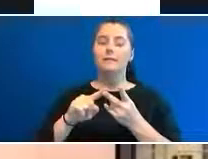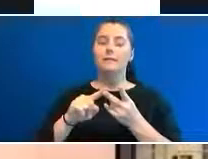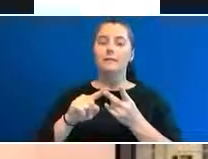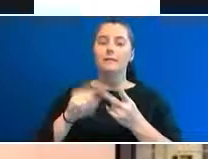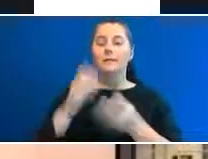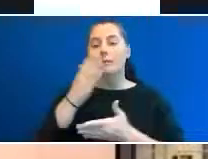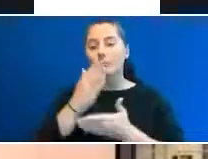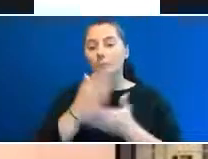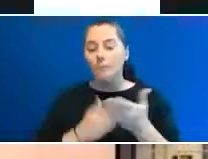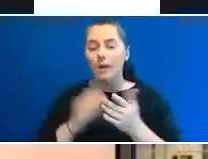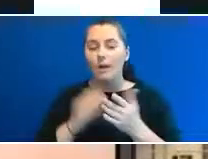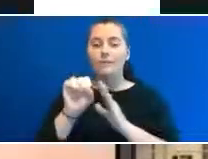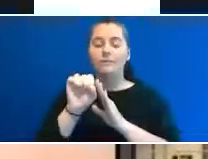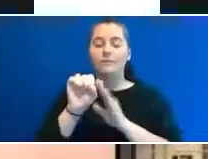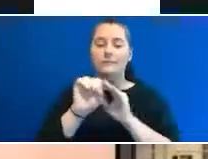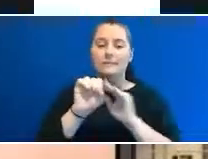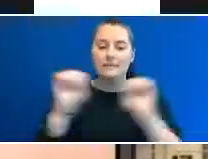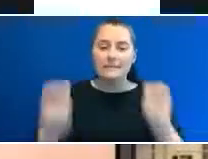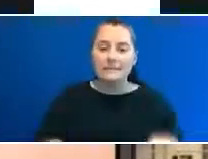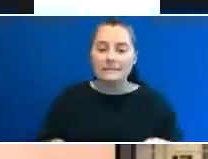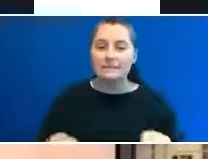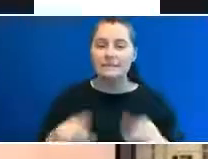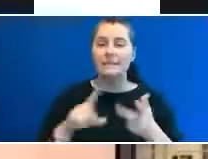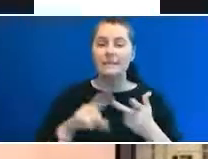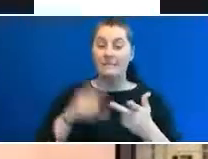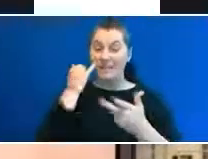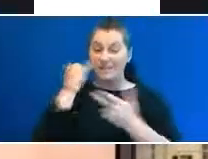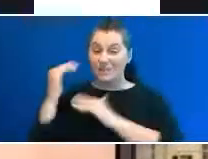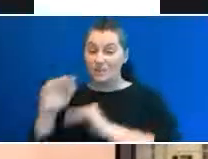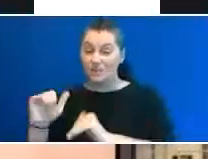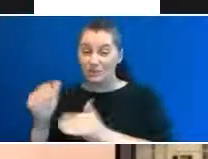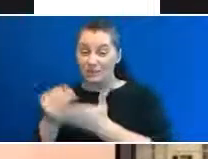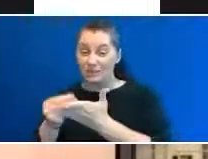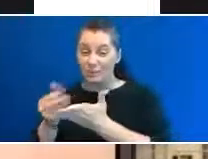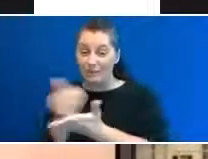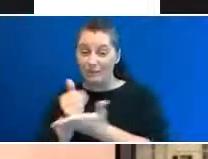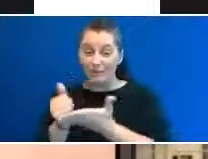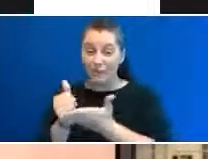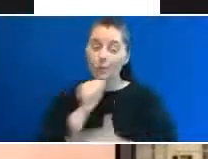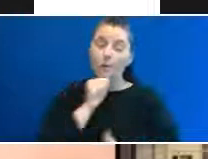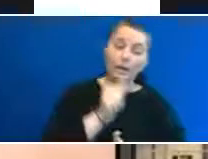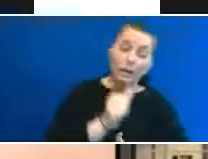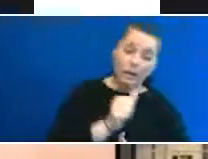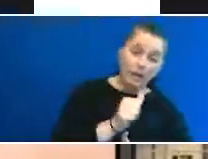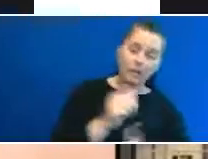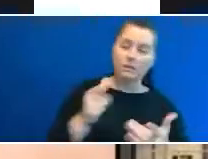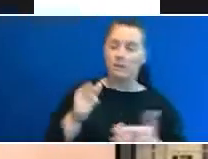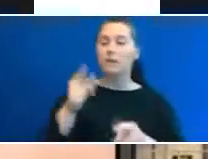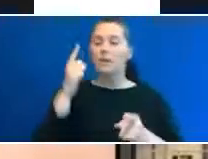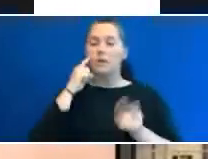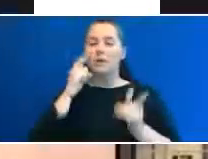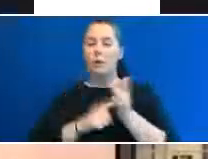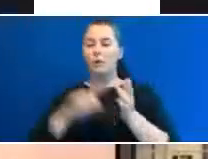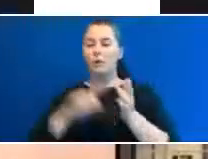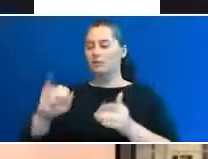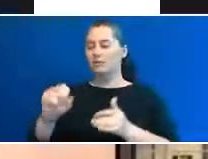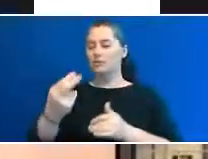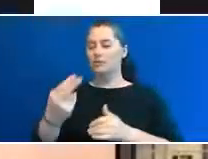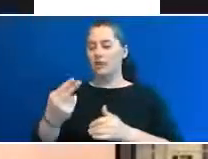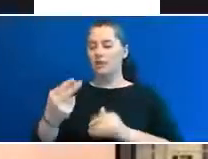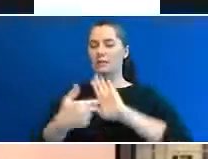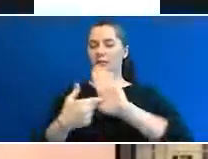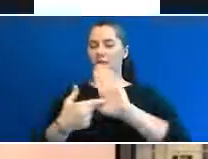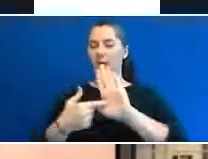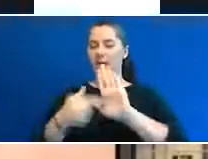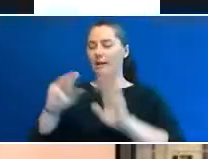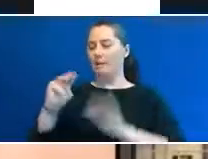not it is a restricted revenue source or not. So Josh is pulling up on the mobile phone right here, this Marriott expense. So let's say